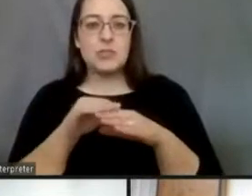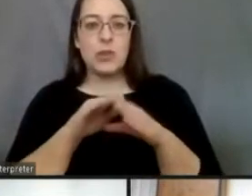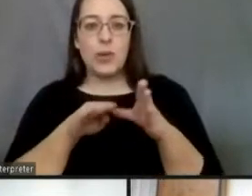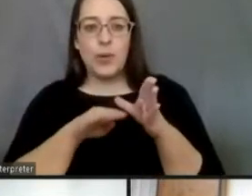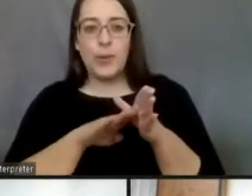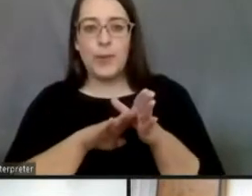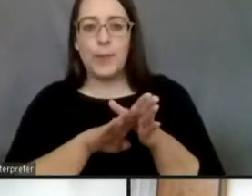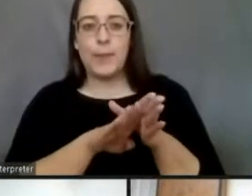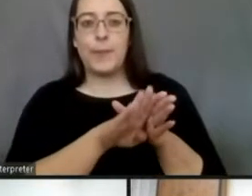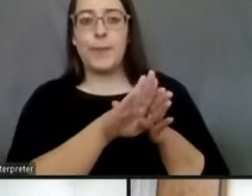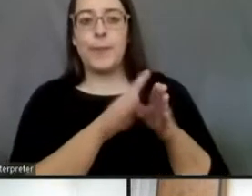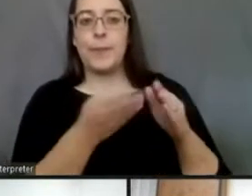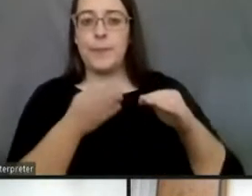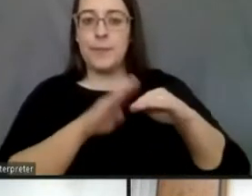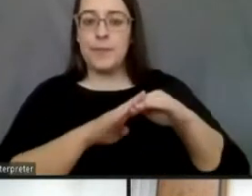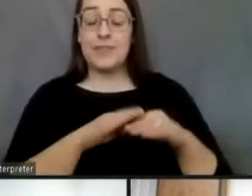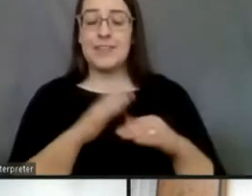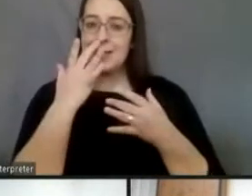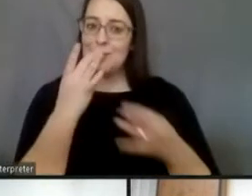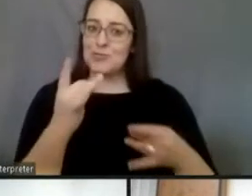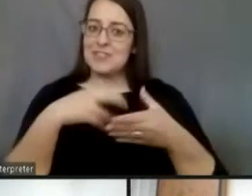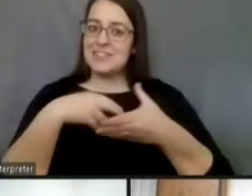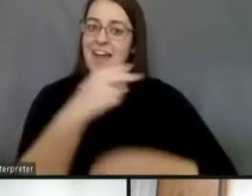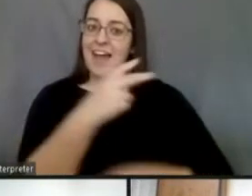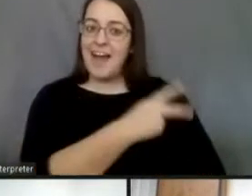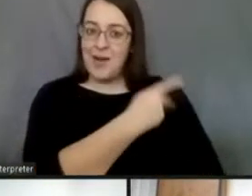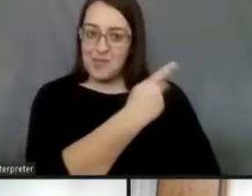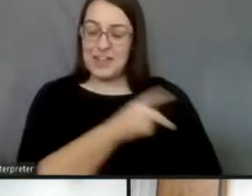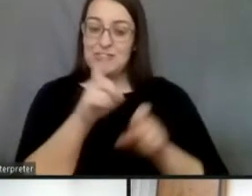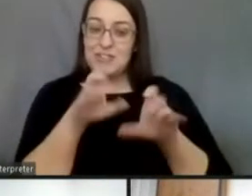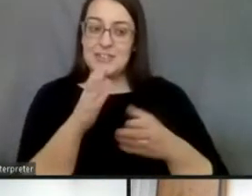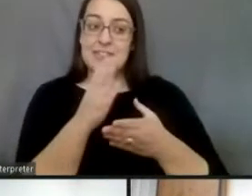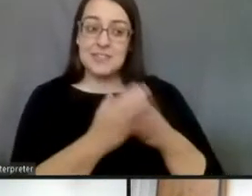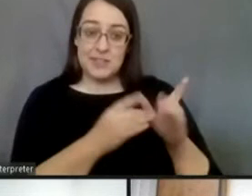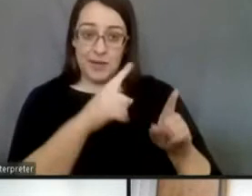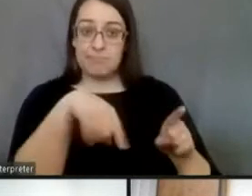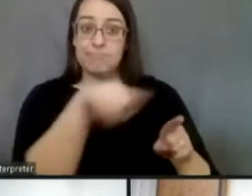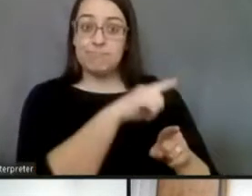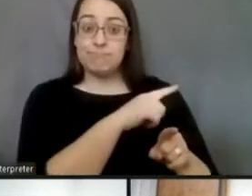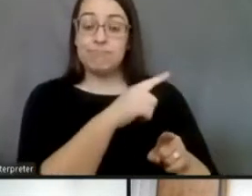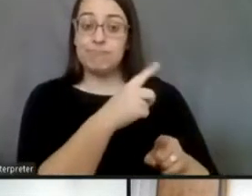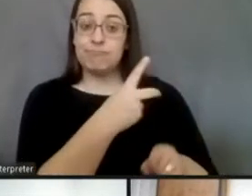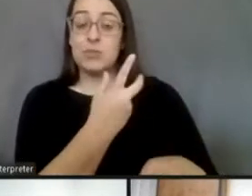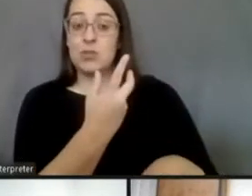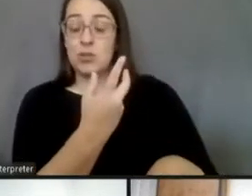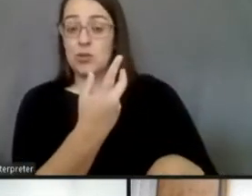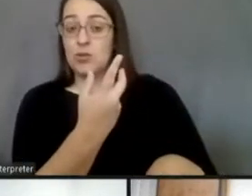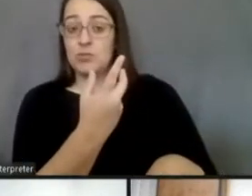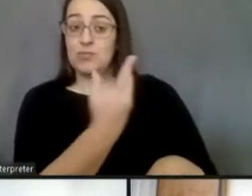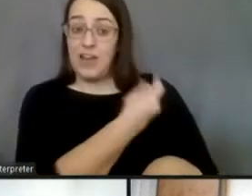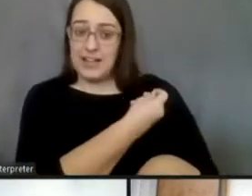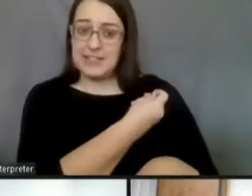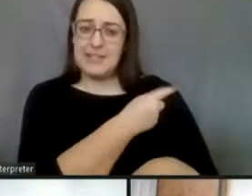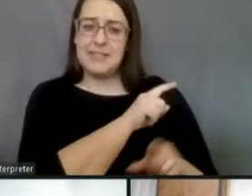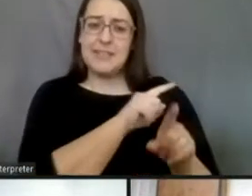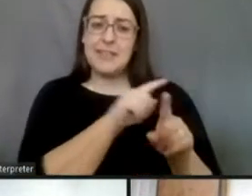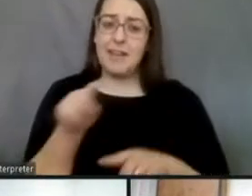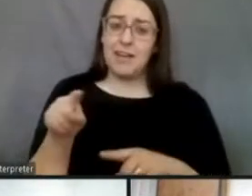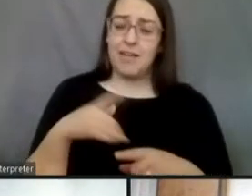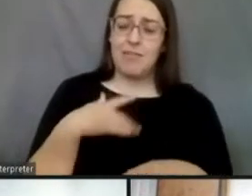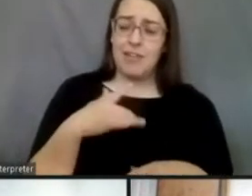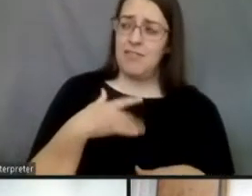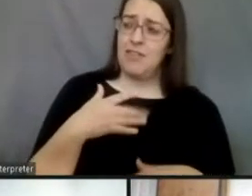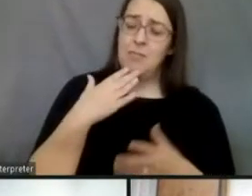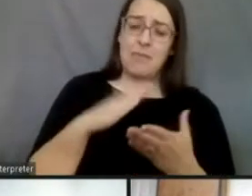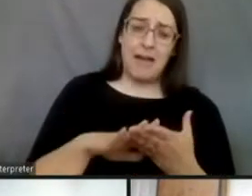Now, the interesting thing about some of our outpatient testing is I've seen a number of patients who got vaccinated are coming in feeling terrible. And when we test them,